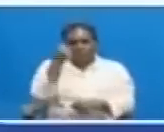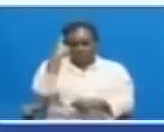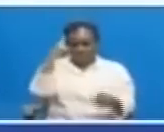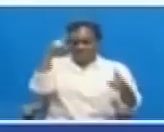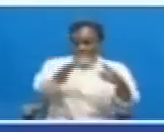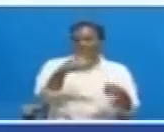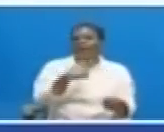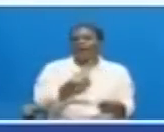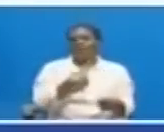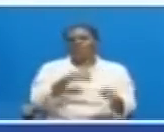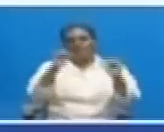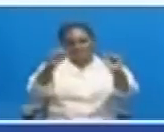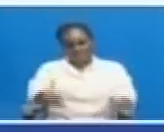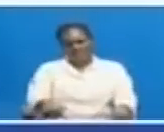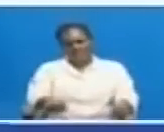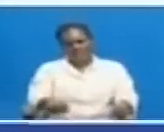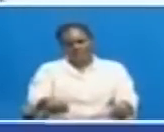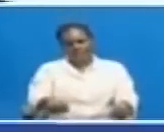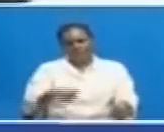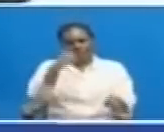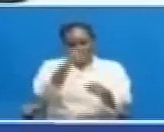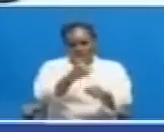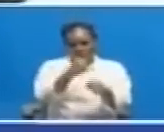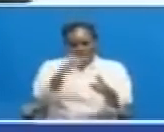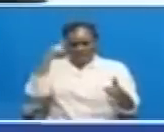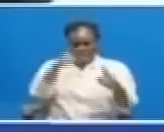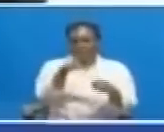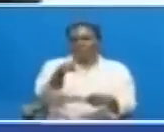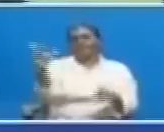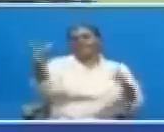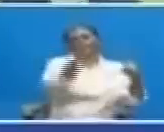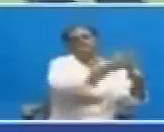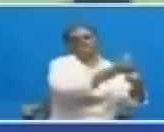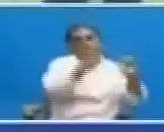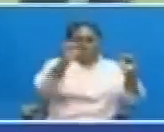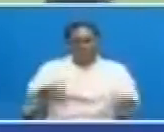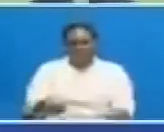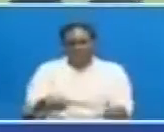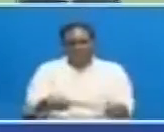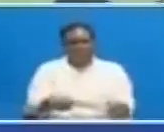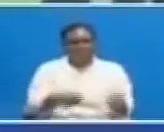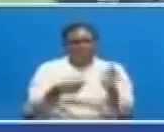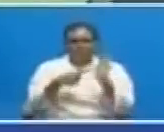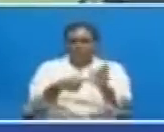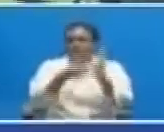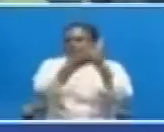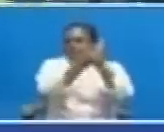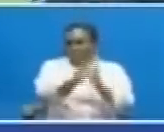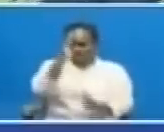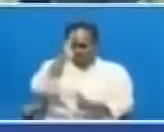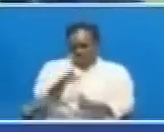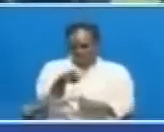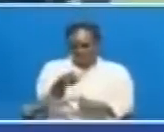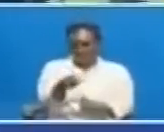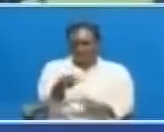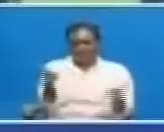and you have to work for those particular goals, then you'll achieve. The superb display by sprinters on Saturday seems to